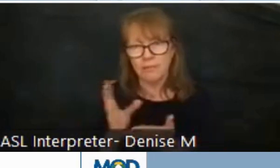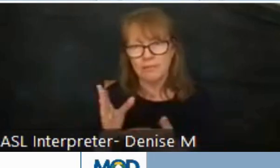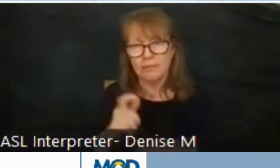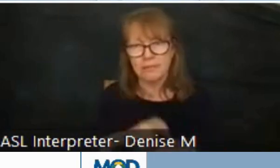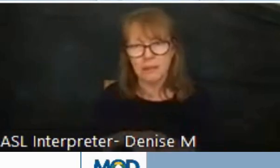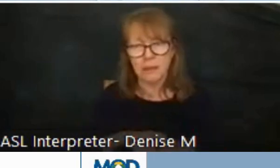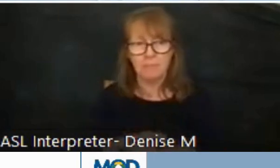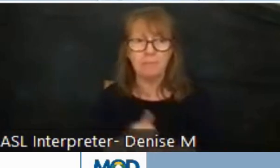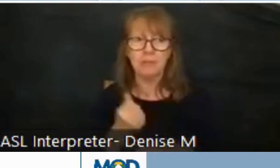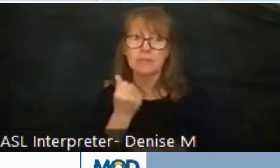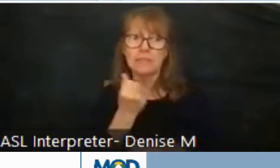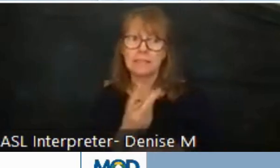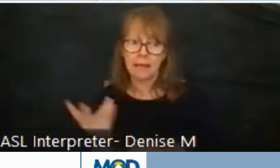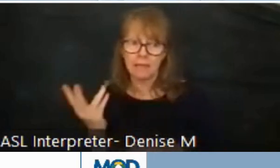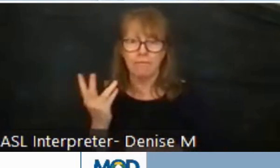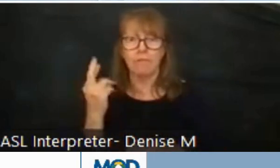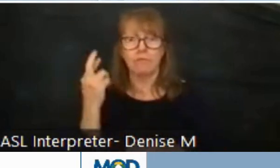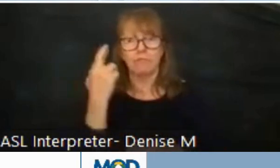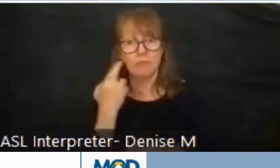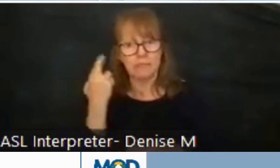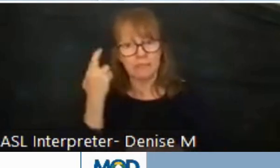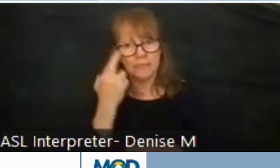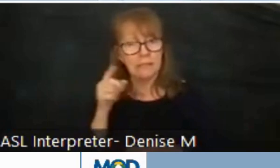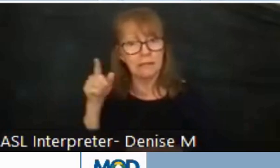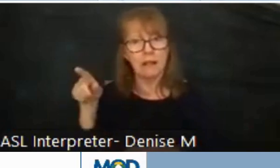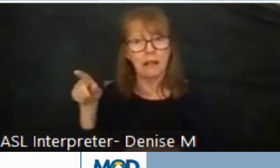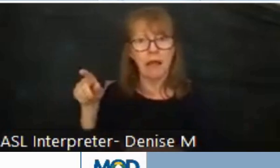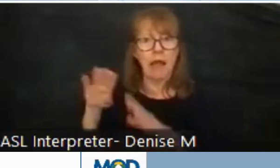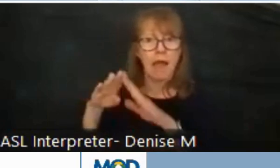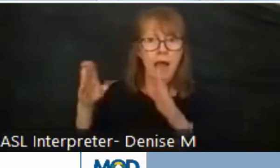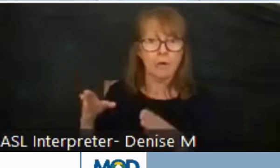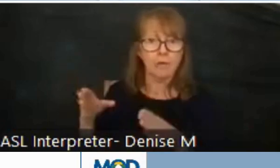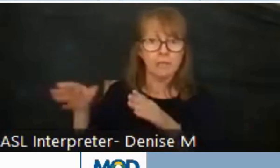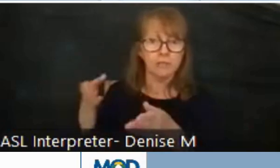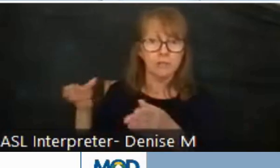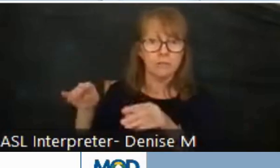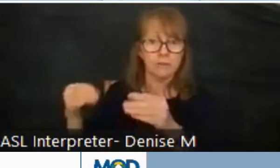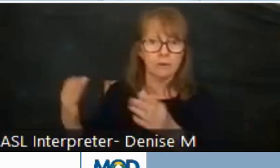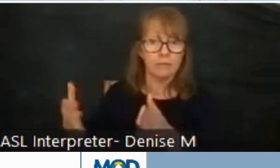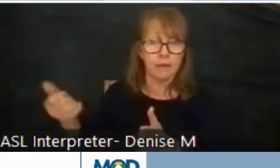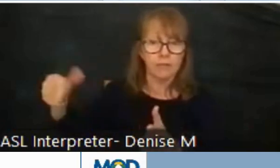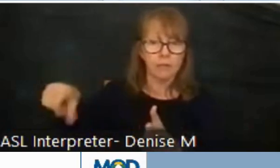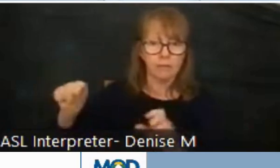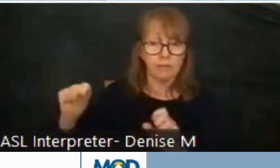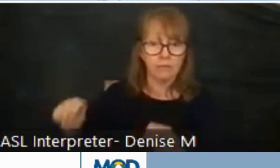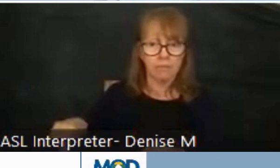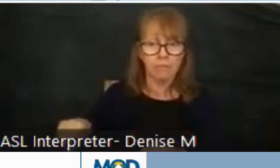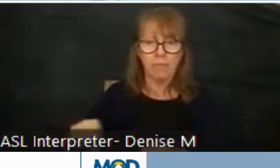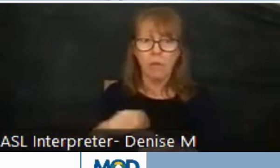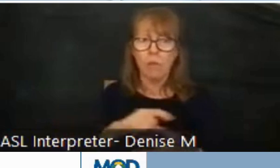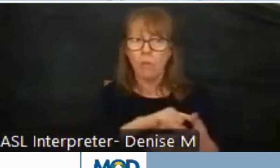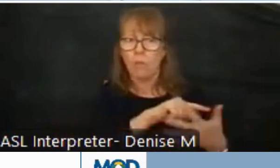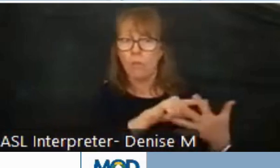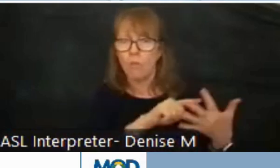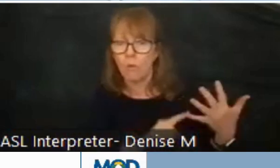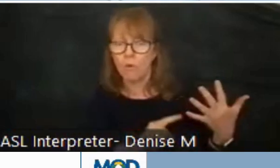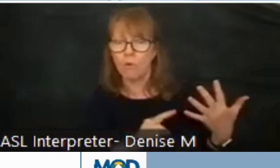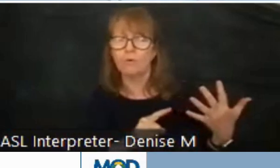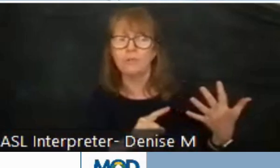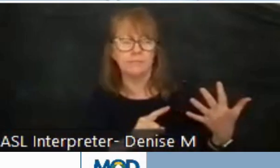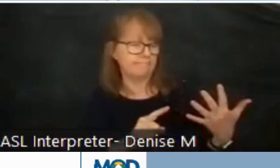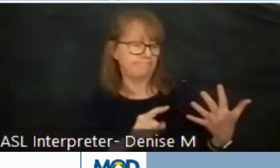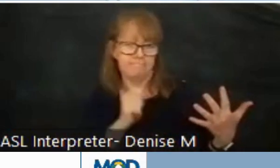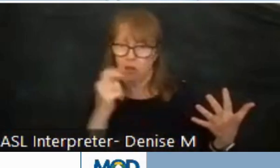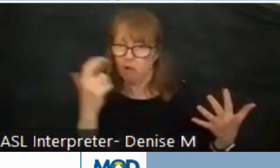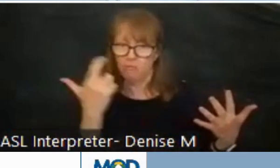that allow a housing provider to deny a request. These are aspects that would make the request unreasonable.